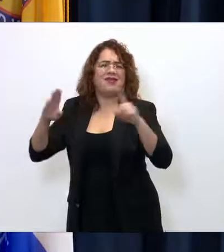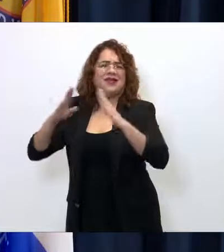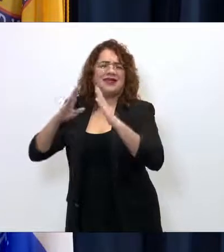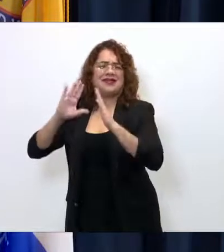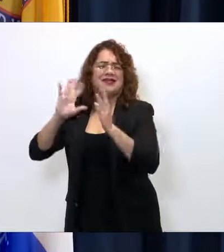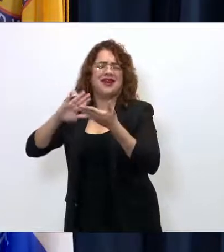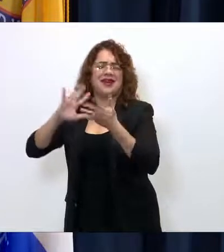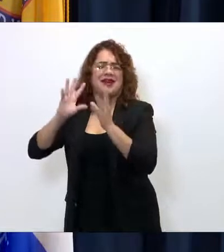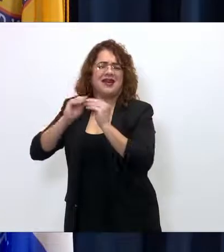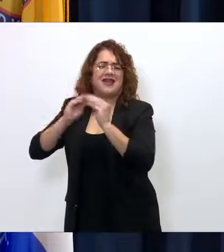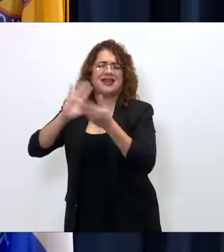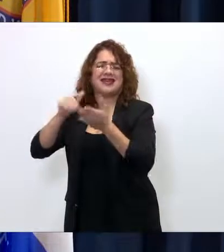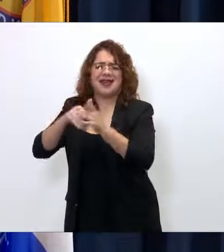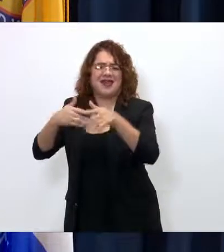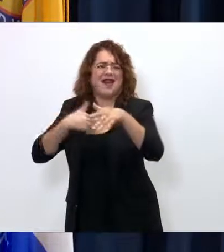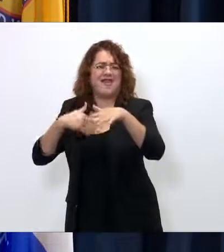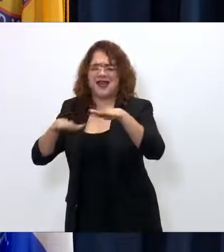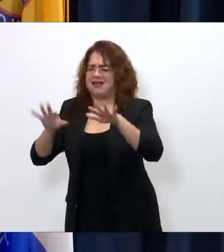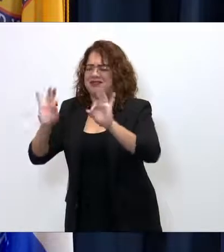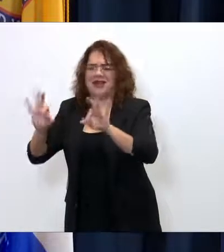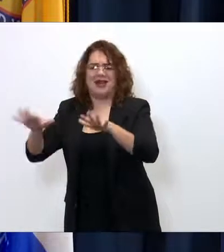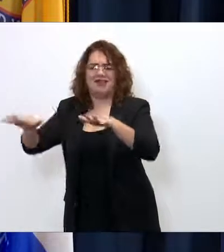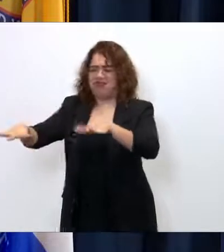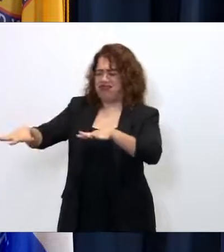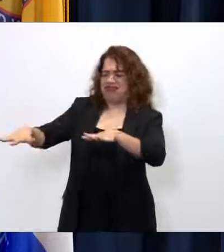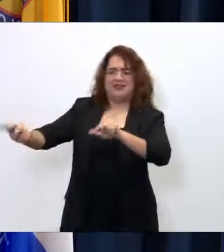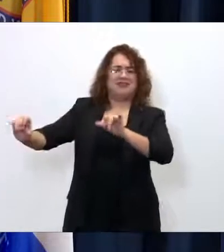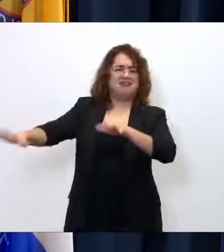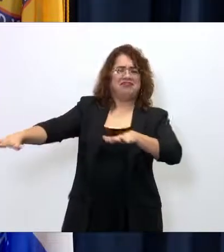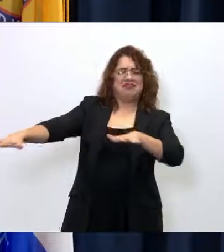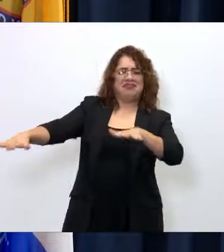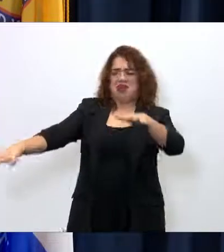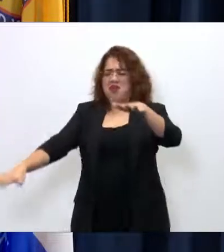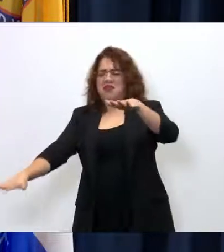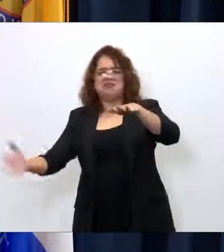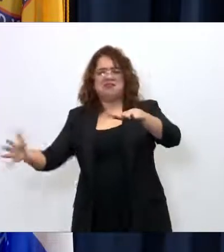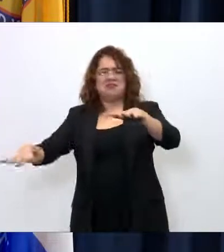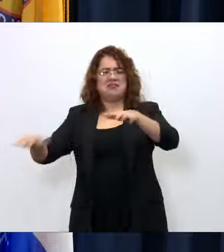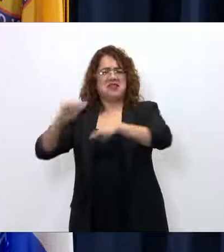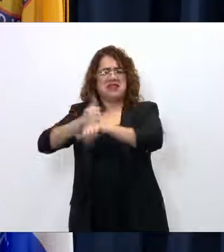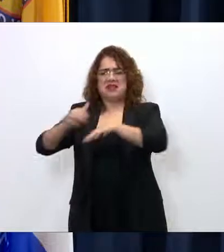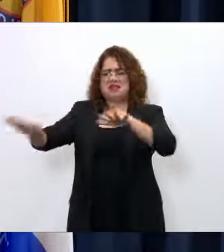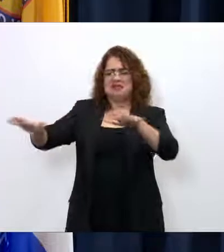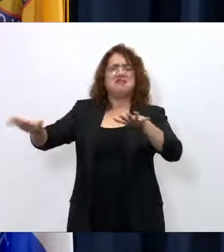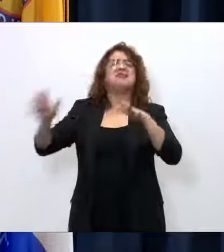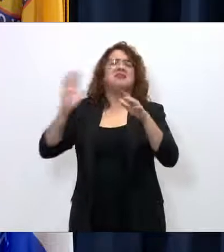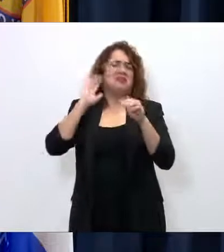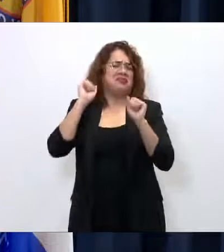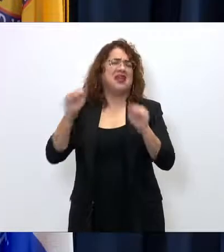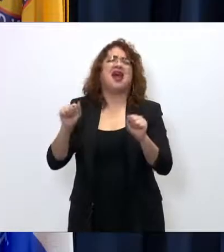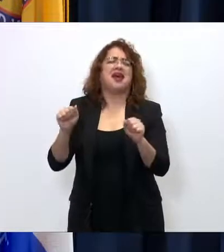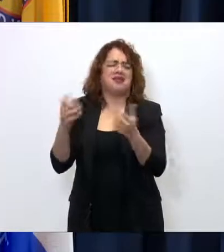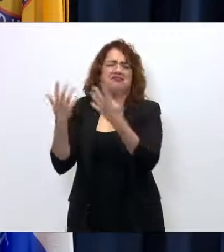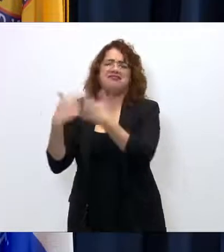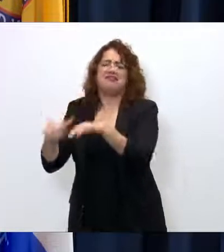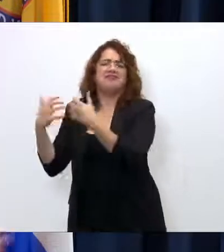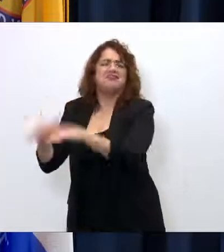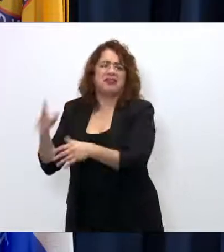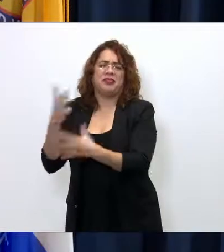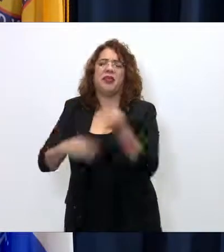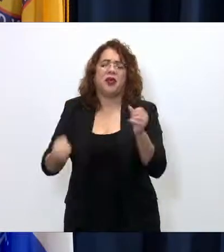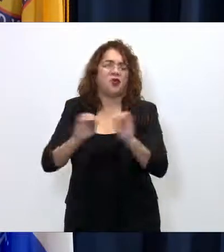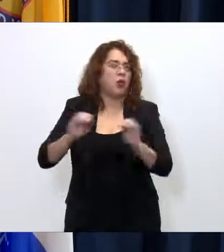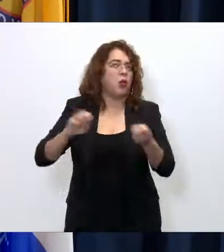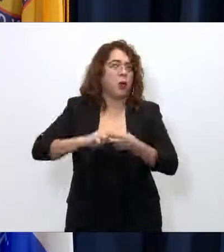than they found it. So we are grateful for that. And with that, I'm going to turn this over to Kelly Colopy, who will be giving the rest of an update,